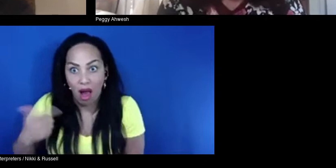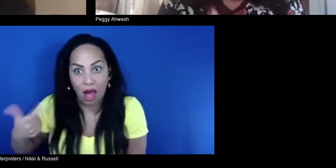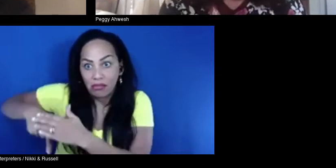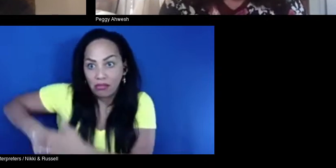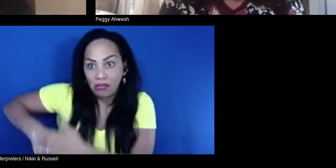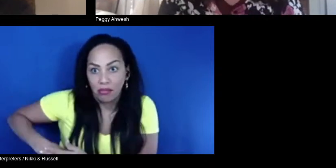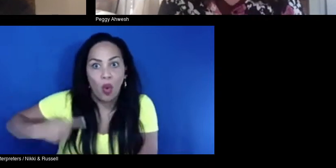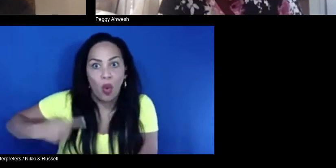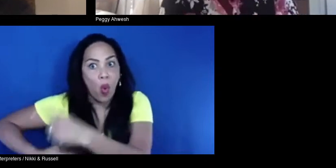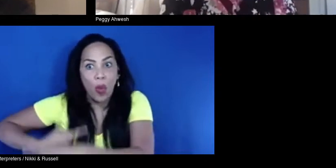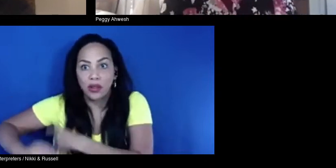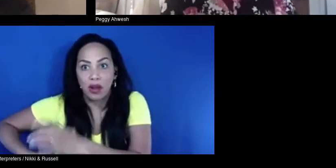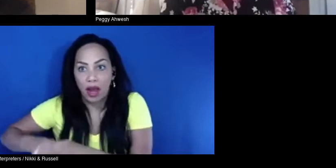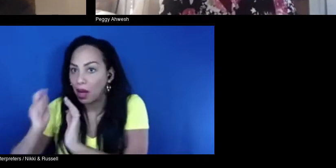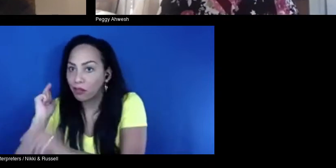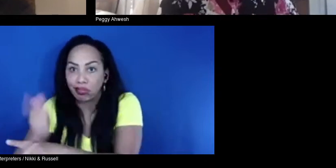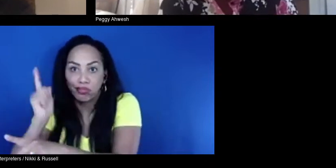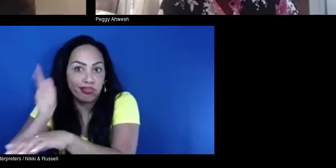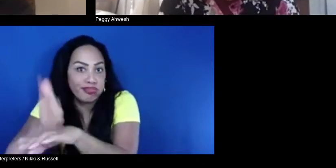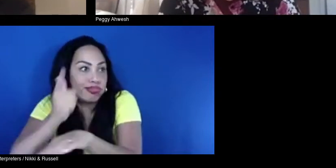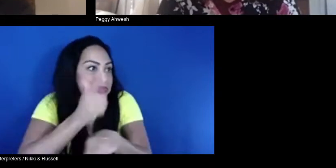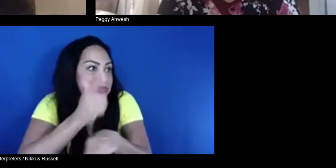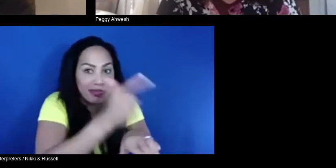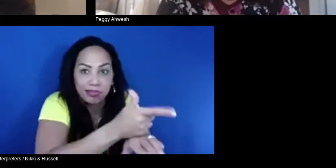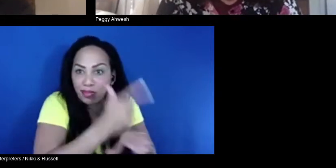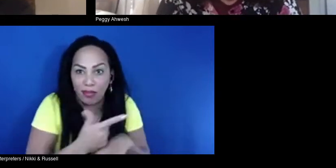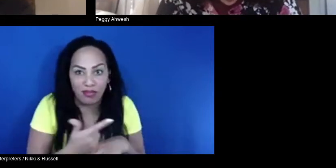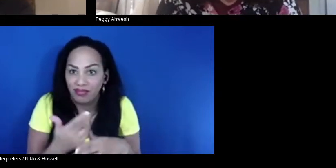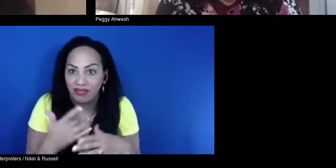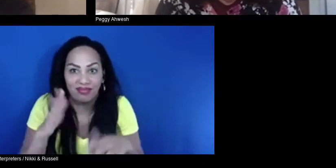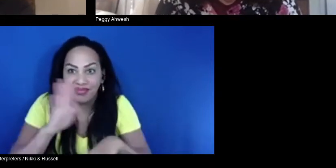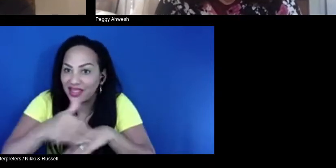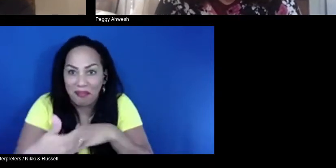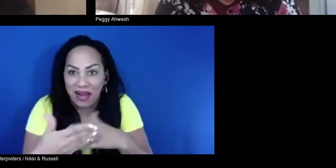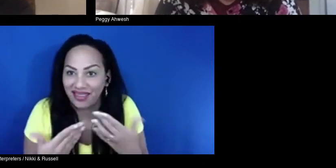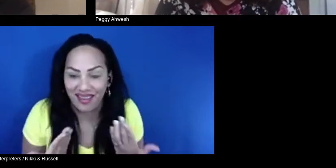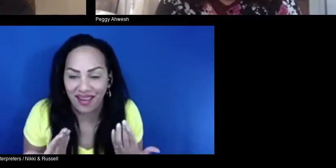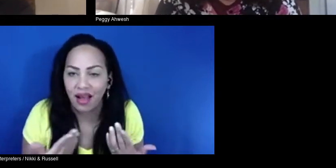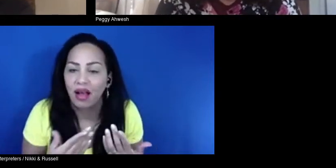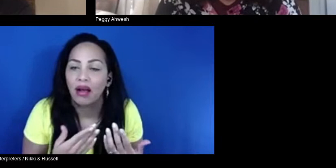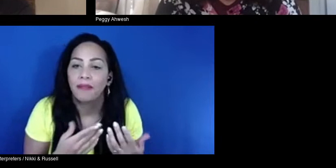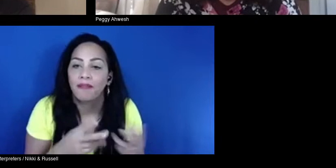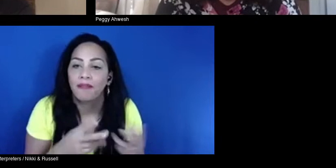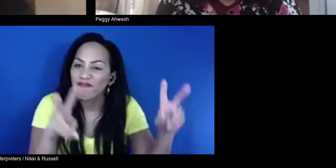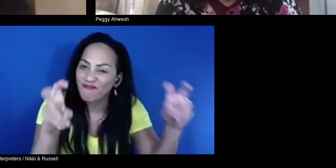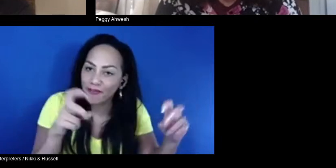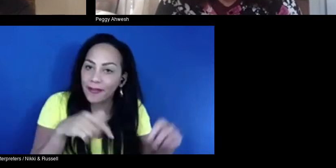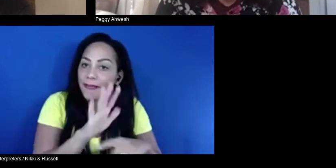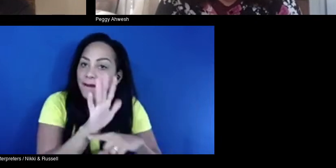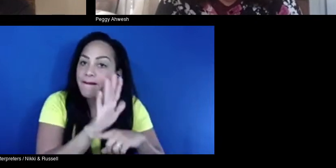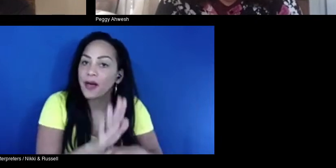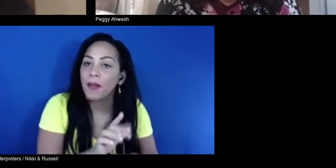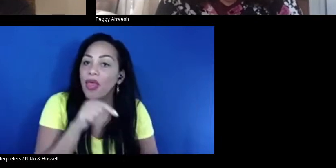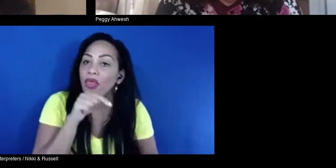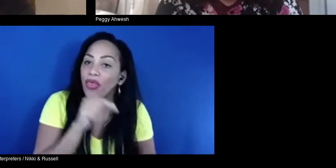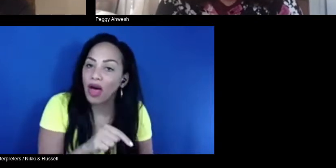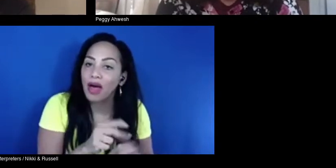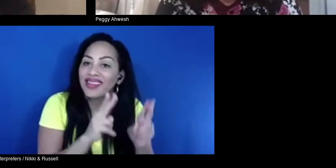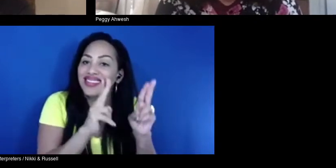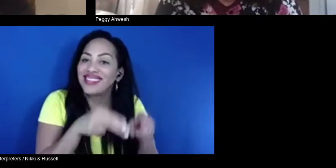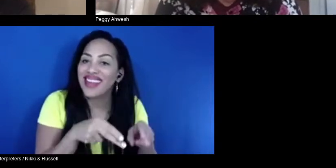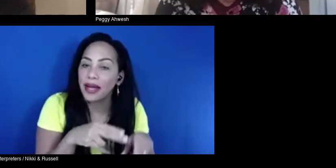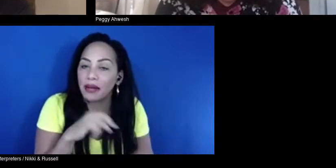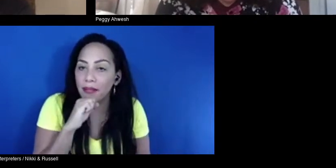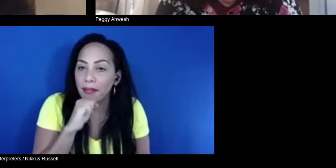or whoever was around. And then The Dead Man was more of a challenge in that it's